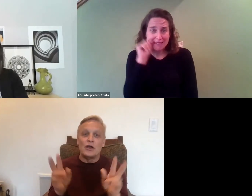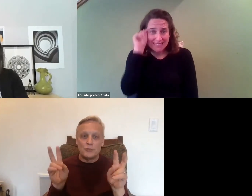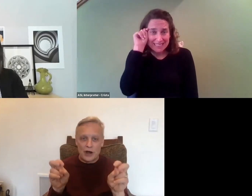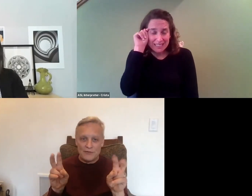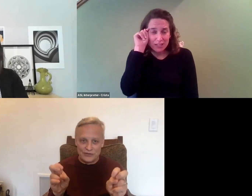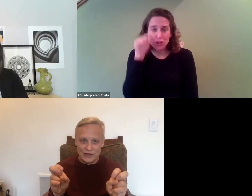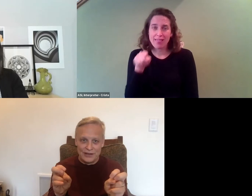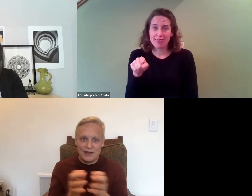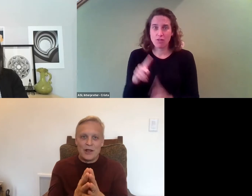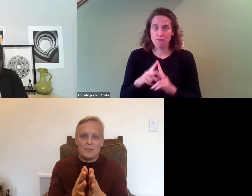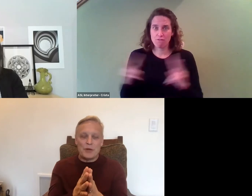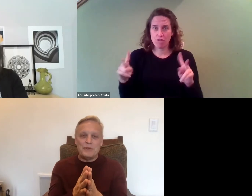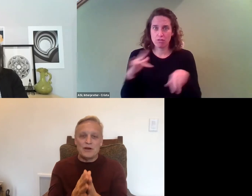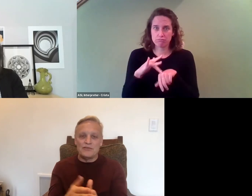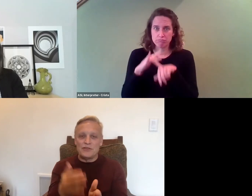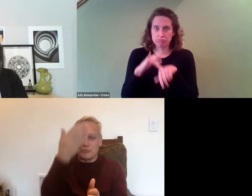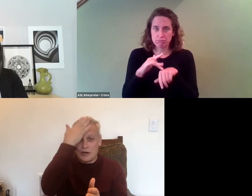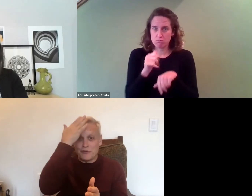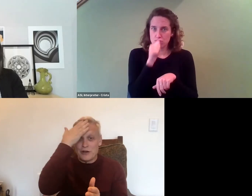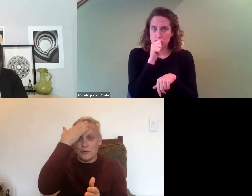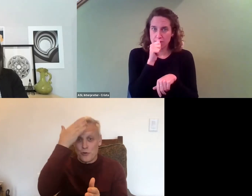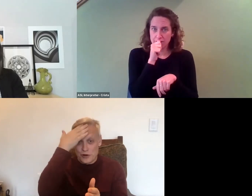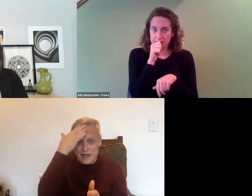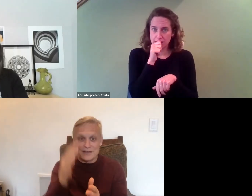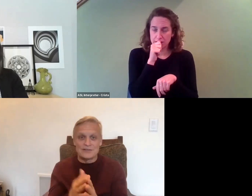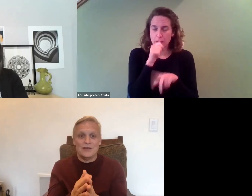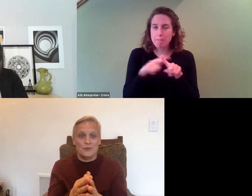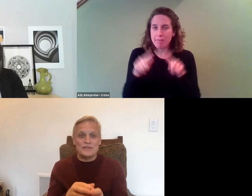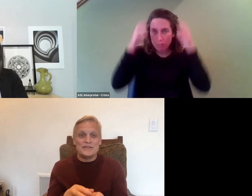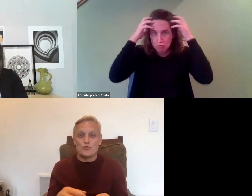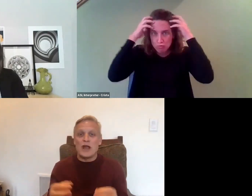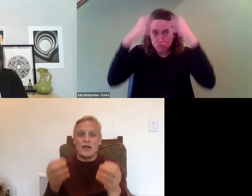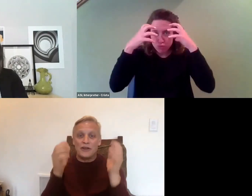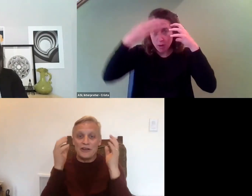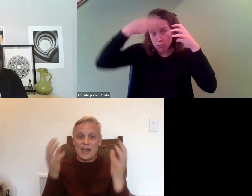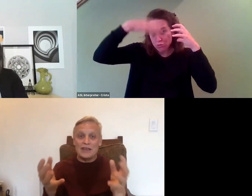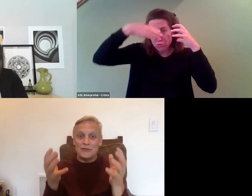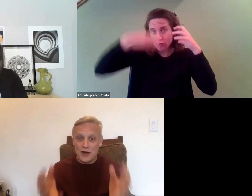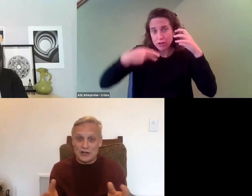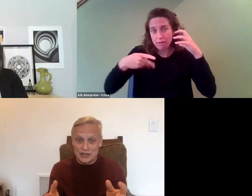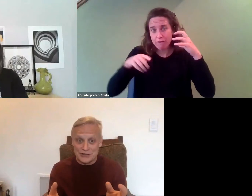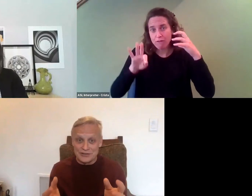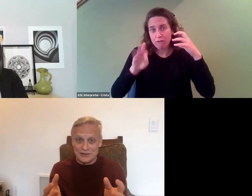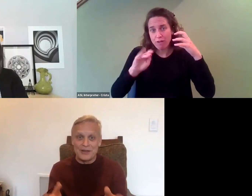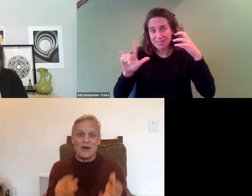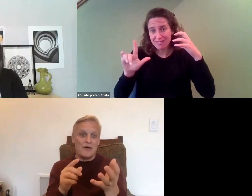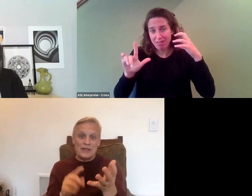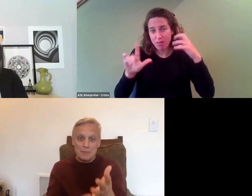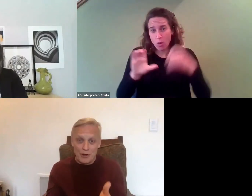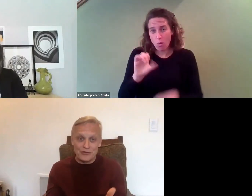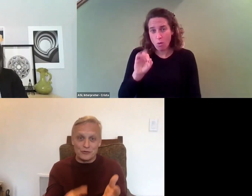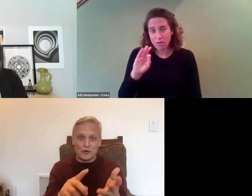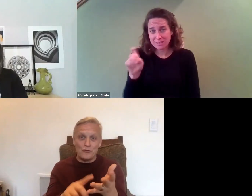on their privacy. But because their prefrontal cortex, which is where their executive functions